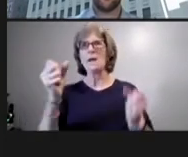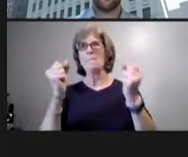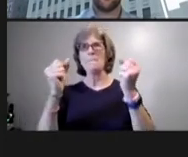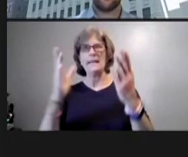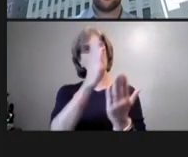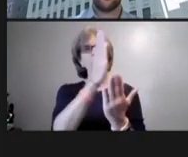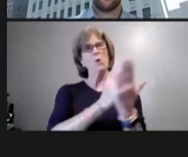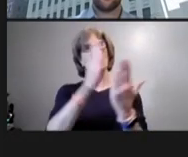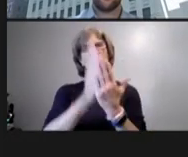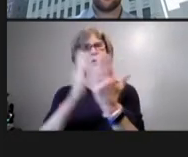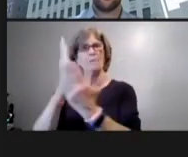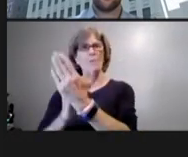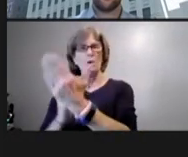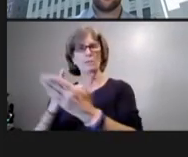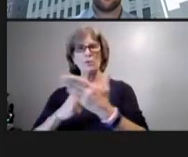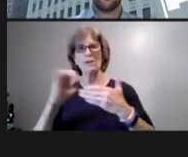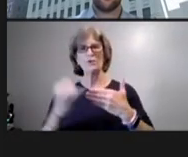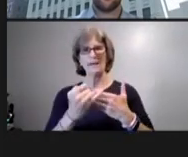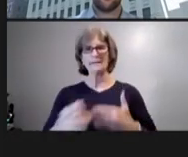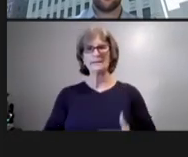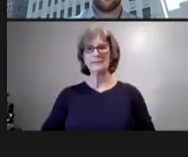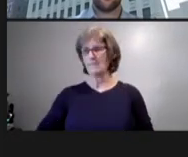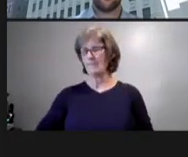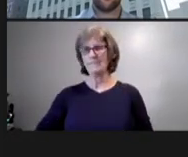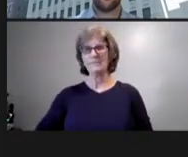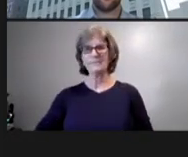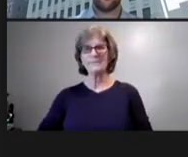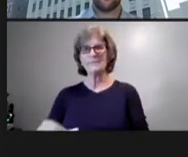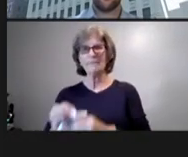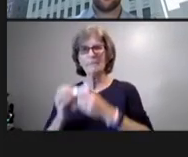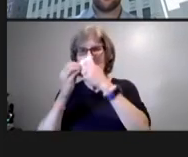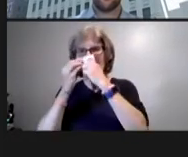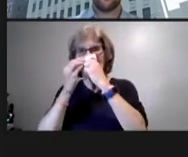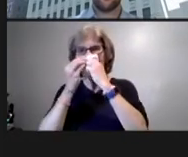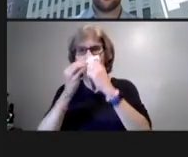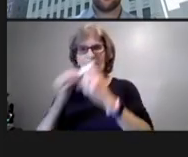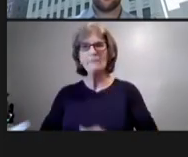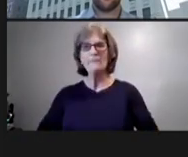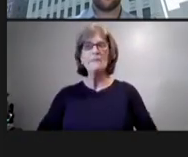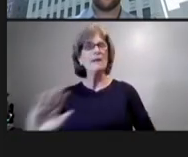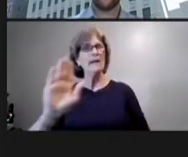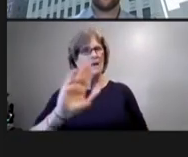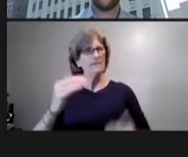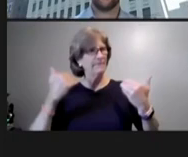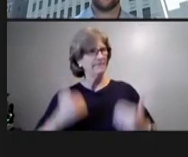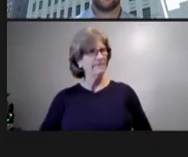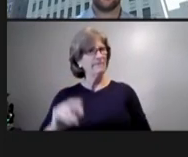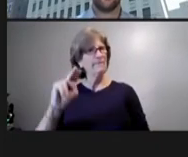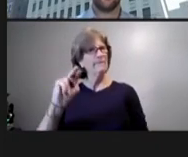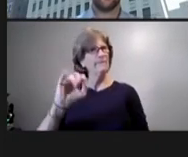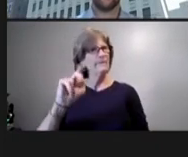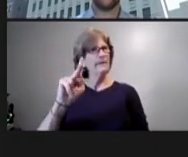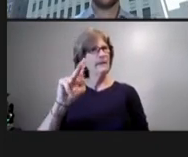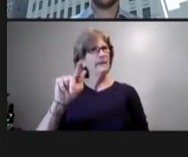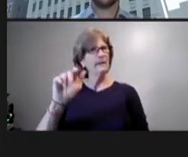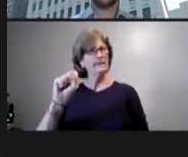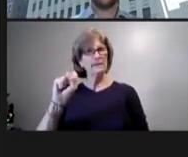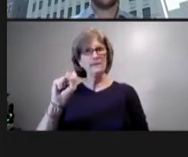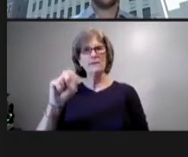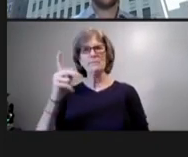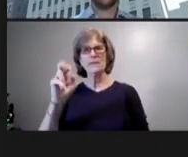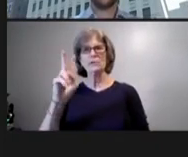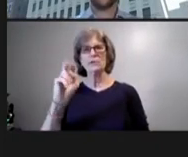exciting update. Thank you, Adrian. Hi, everyone. My name is Nicholas Person. I'm a lending analyst